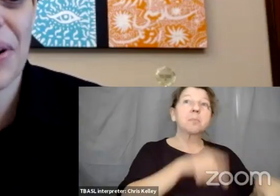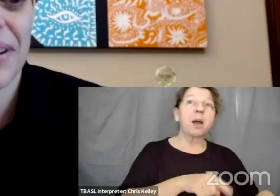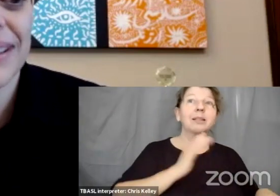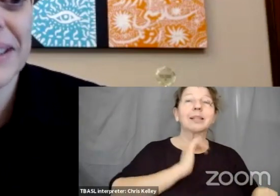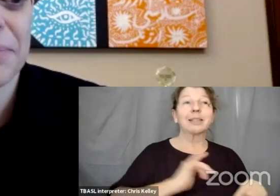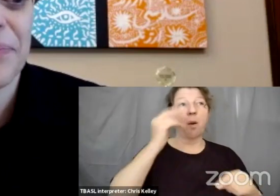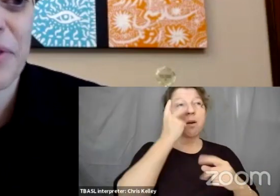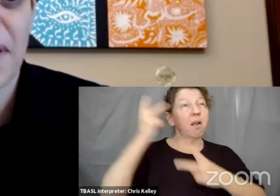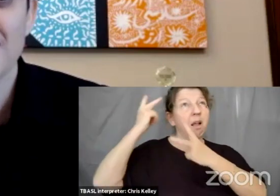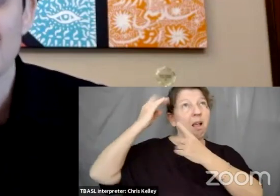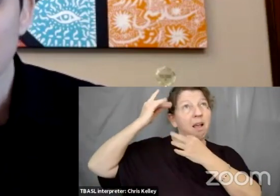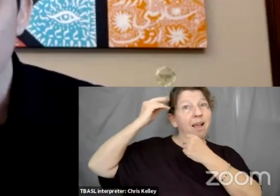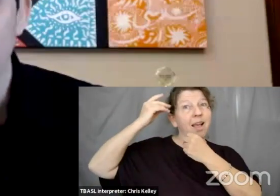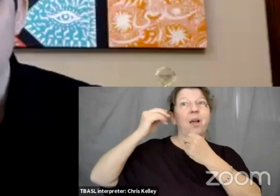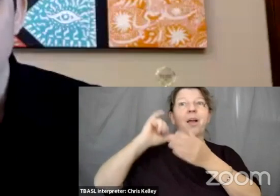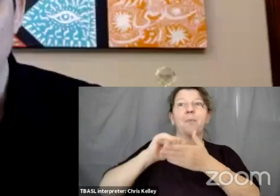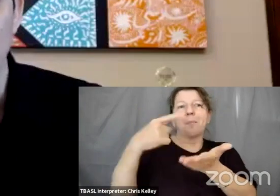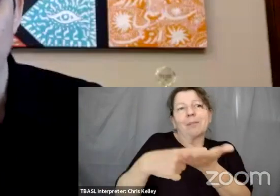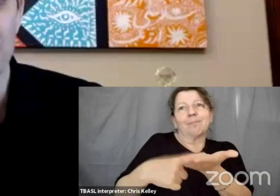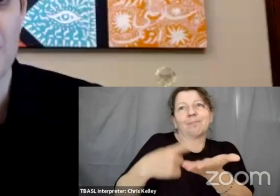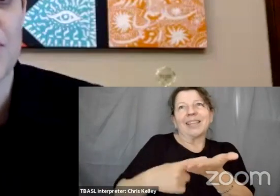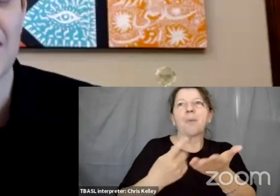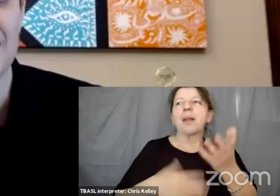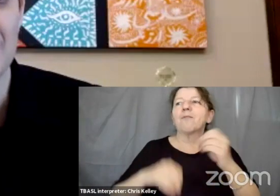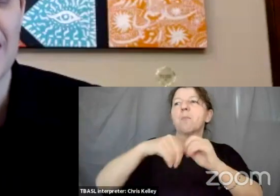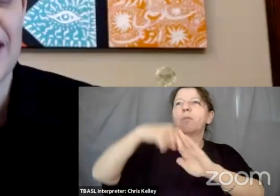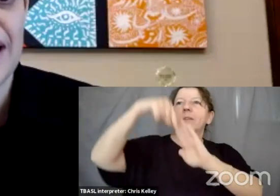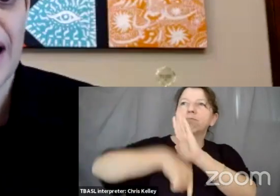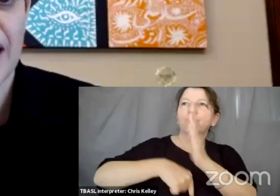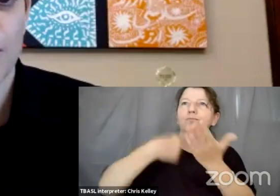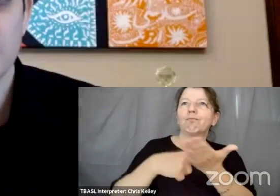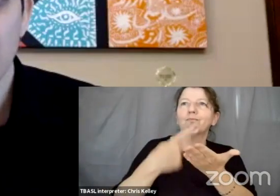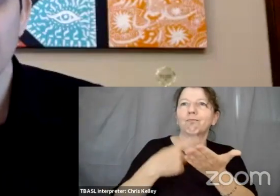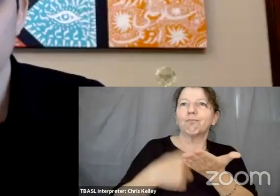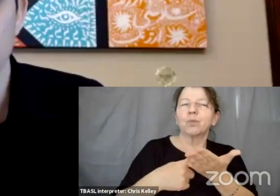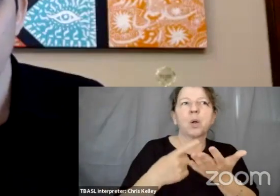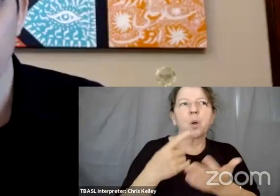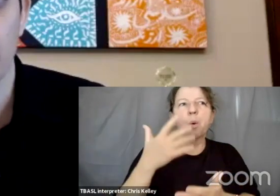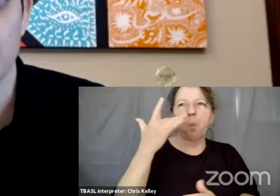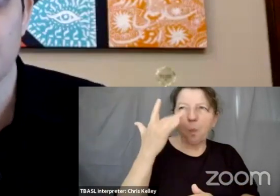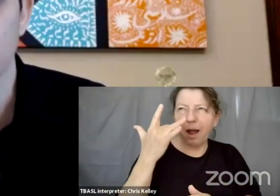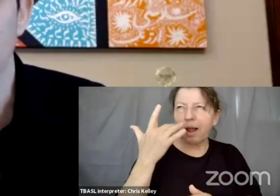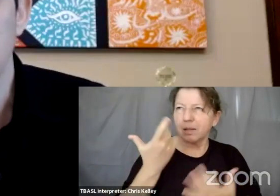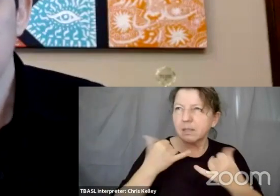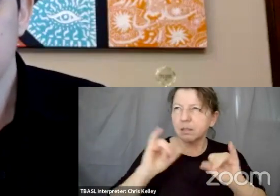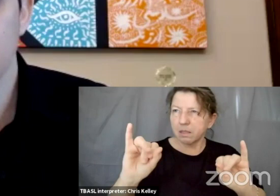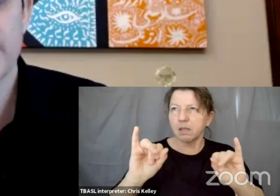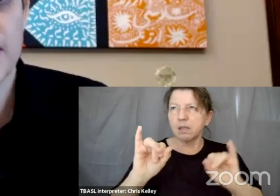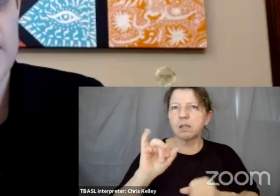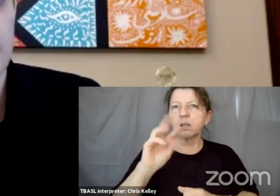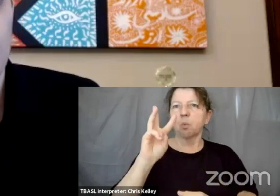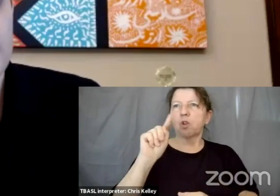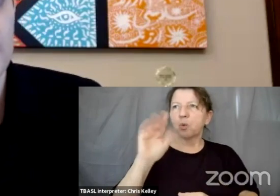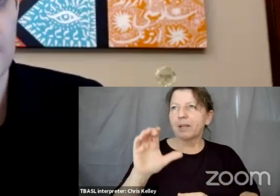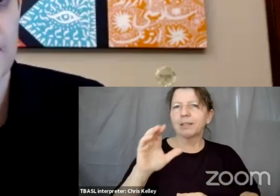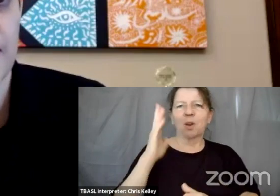so our responses and reflections will be fresh, and then we'll dive a little deeper into the